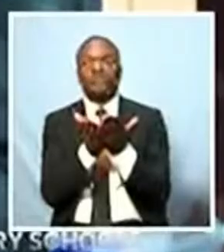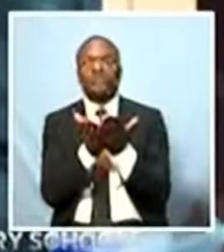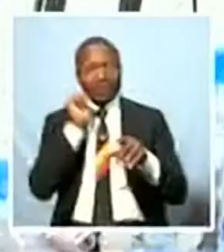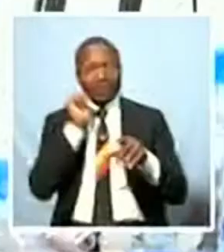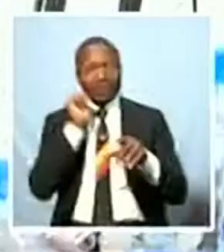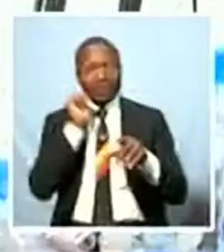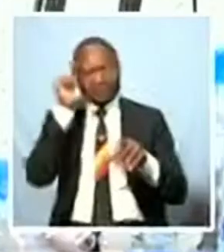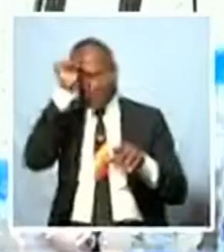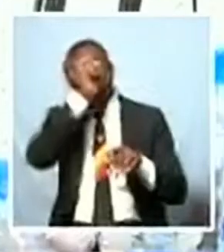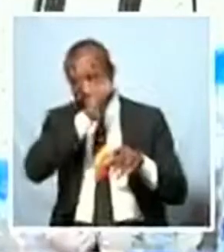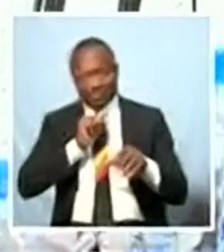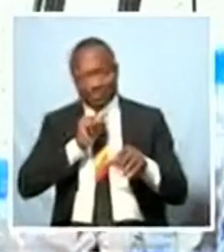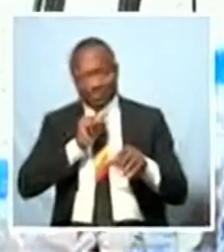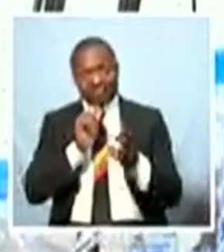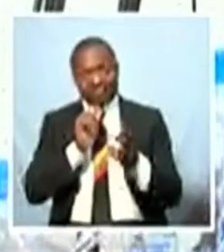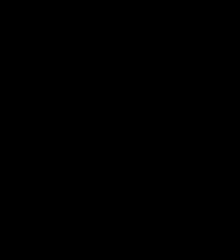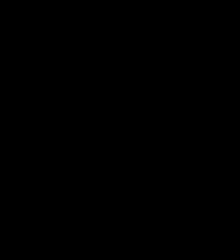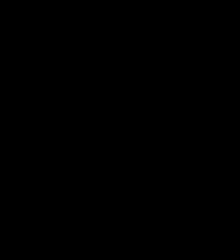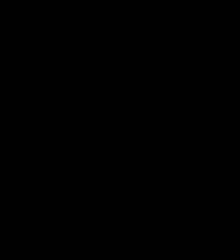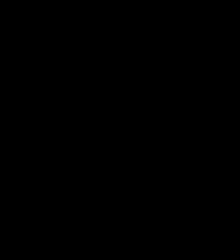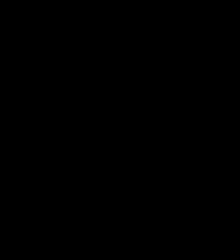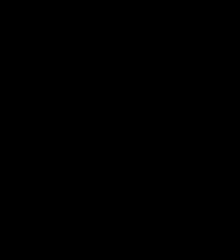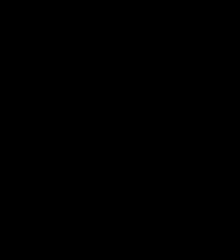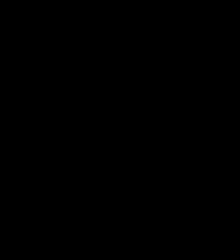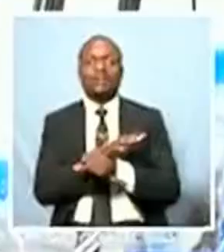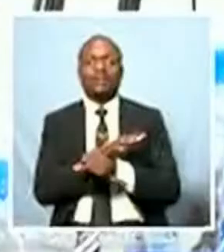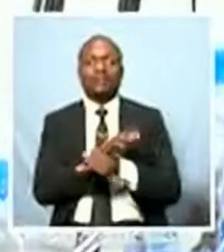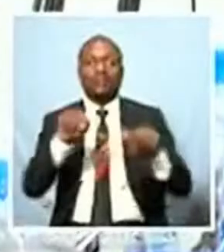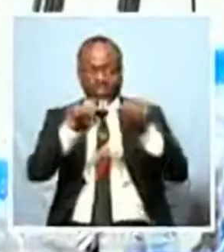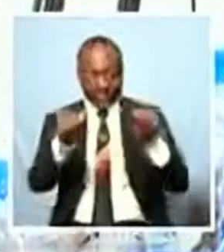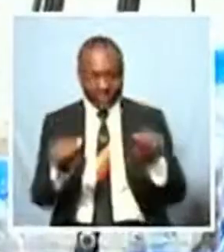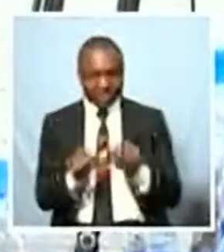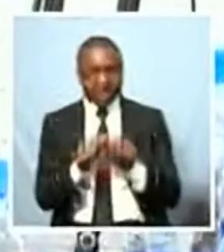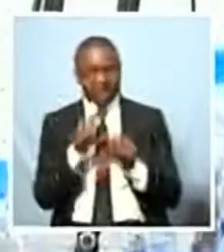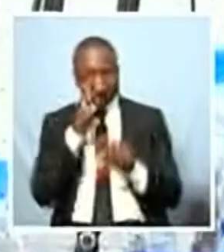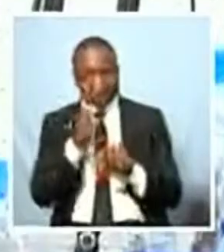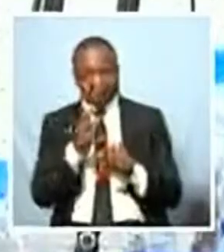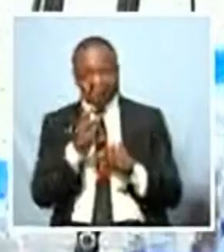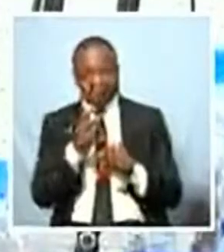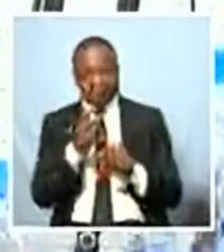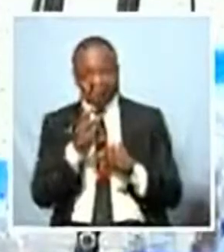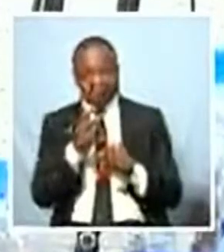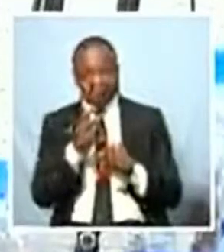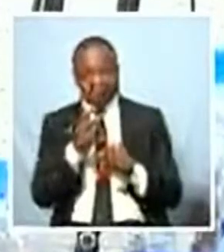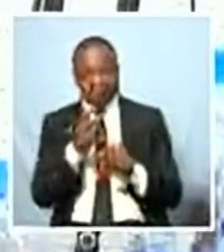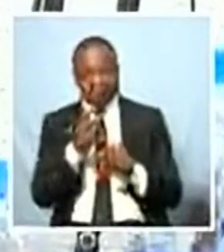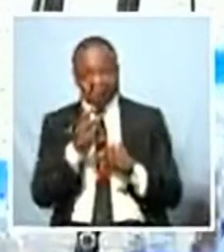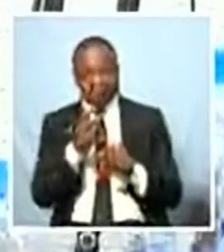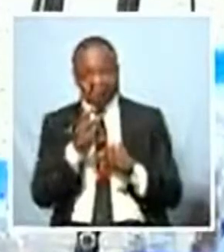Africa gathered the whole education issues. I saw in